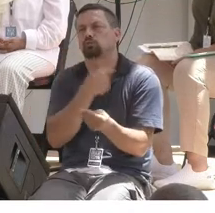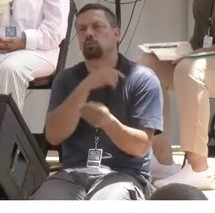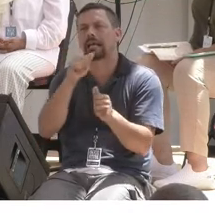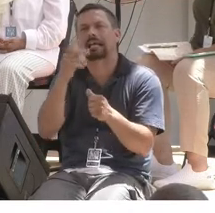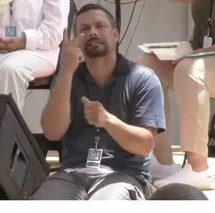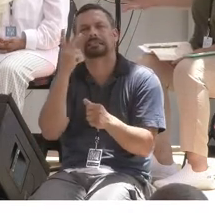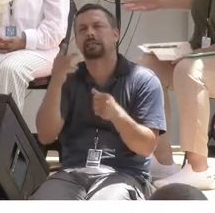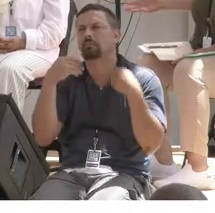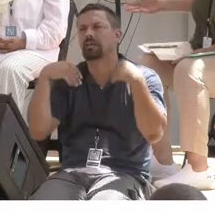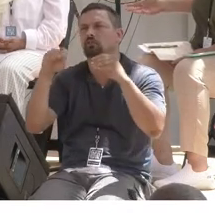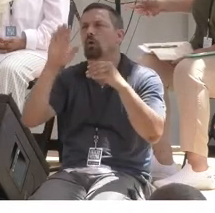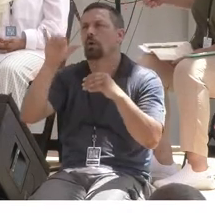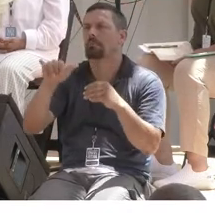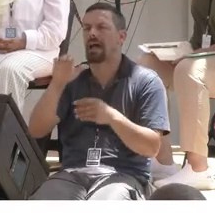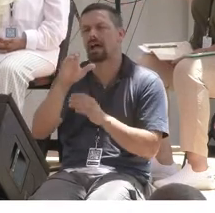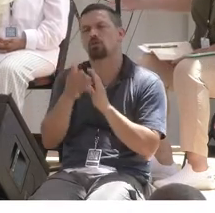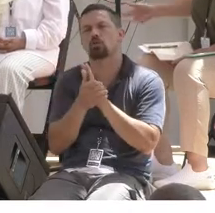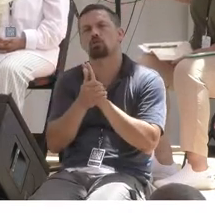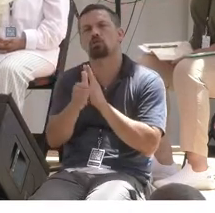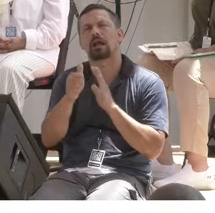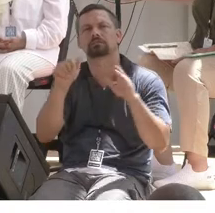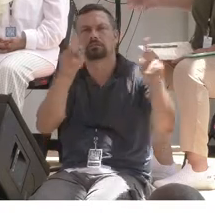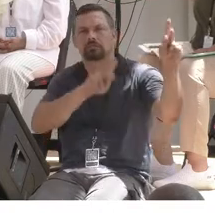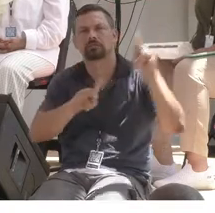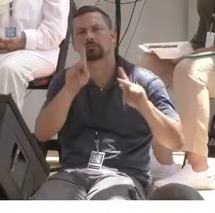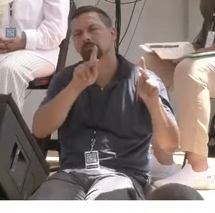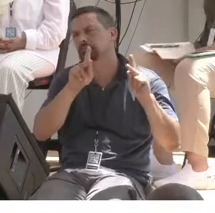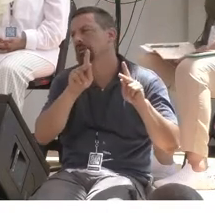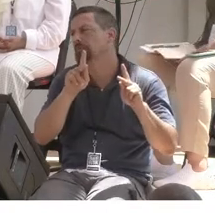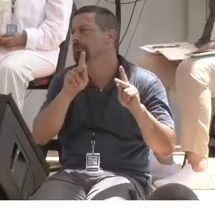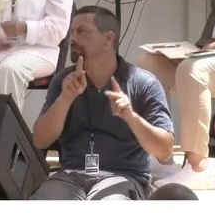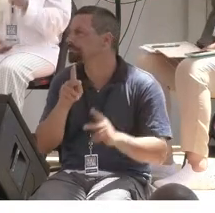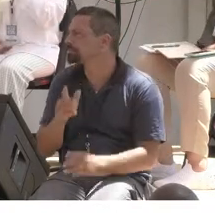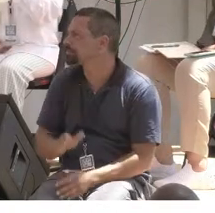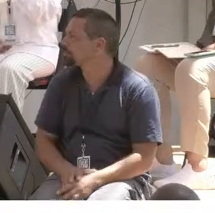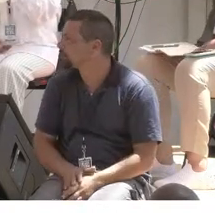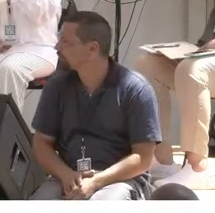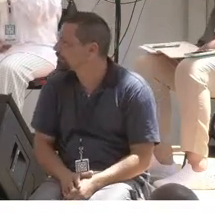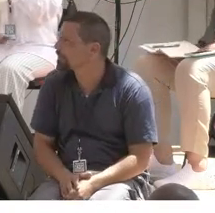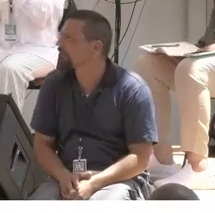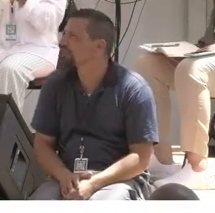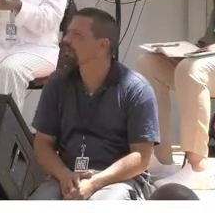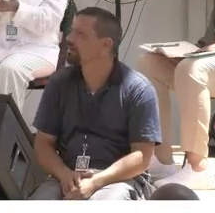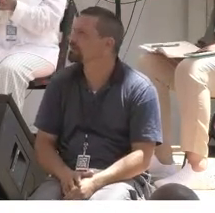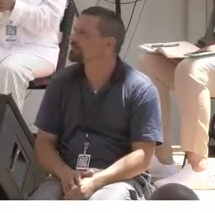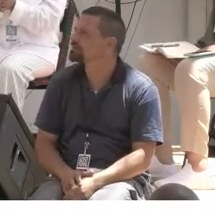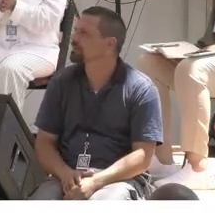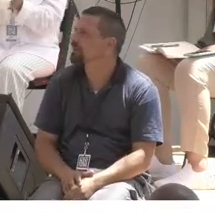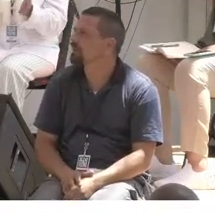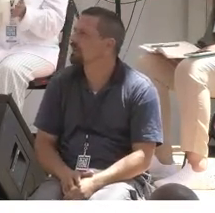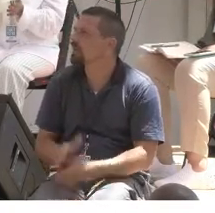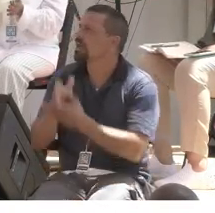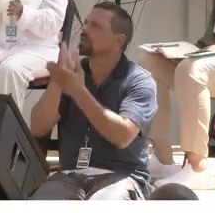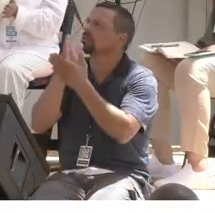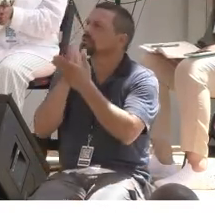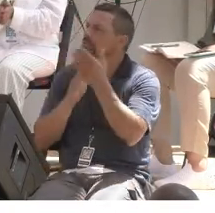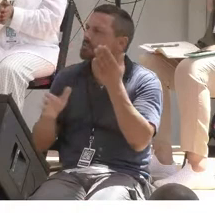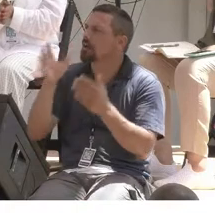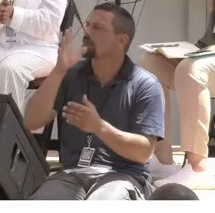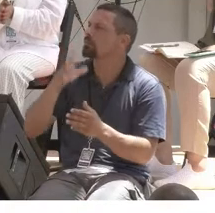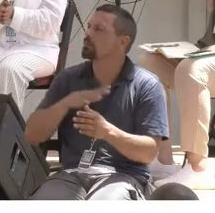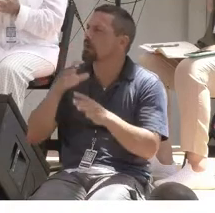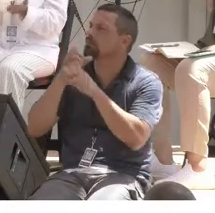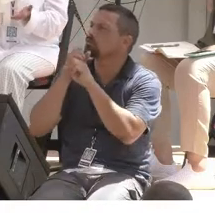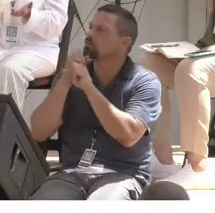being sold by these craftswomen, like the bakhur, the honey, and so forth. Mm-hmm. So there are some women create,